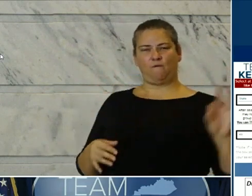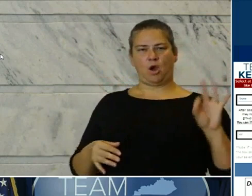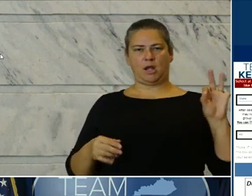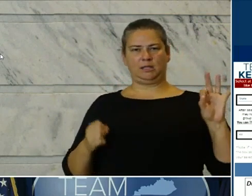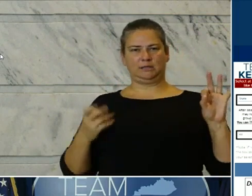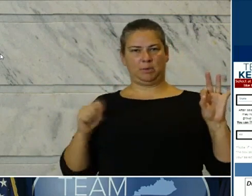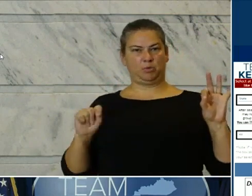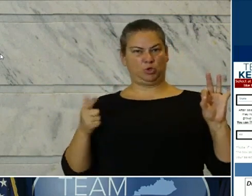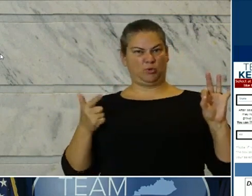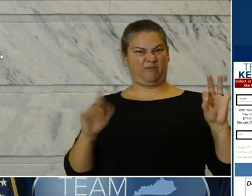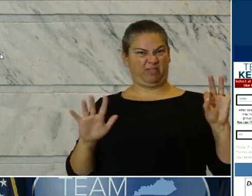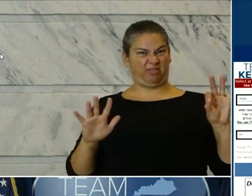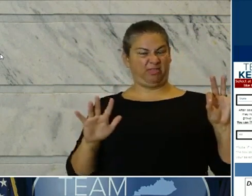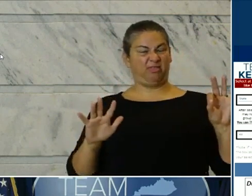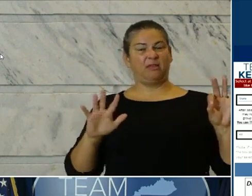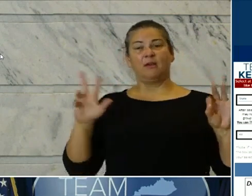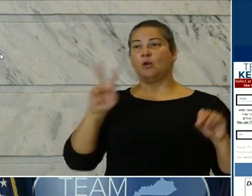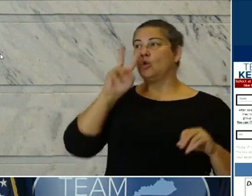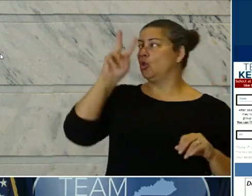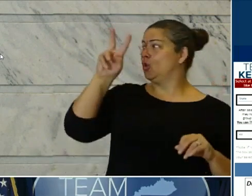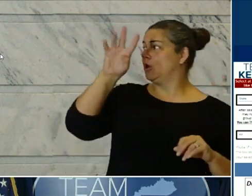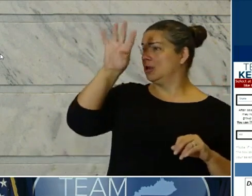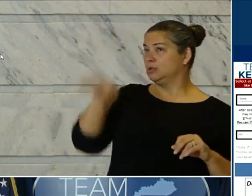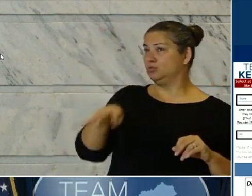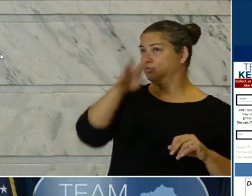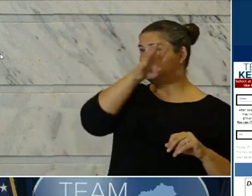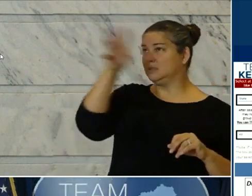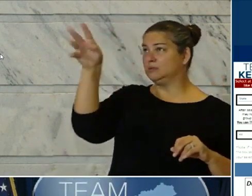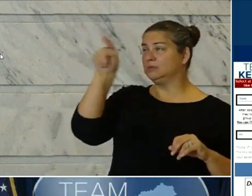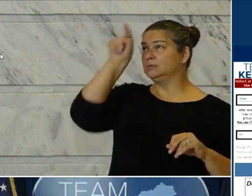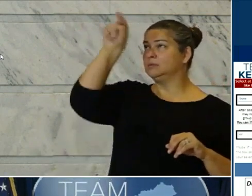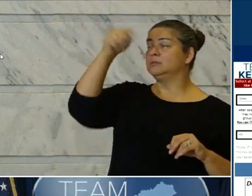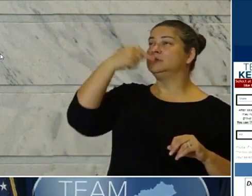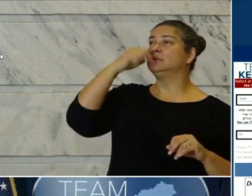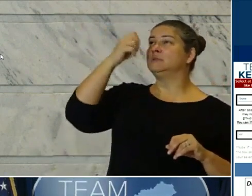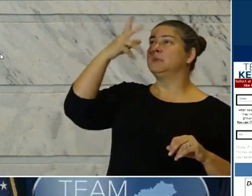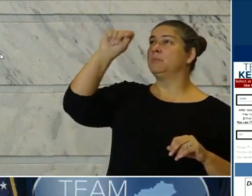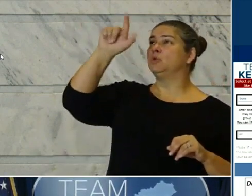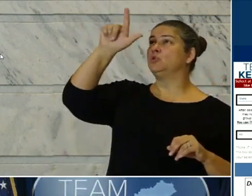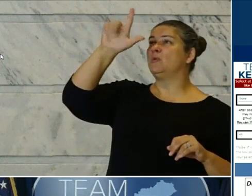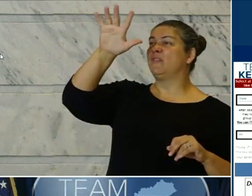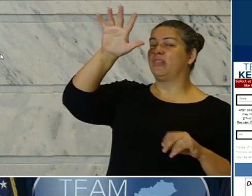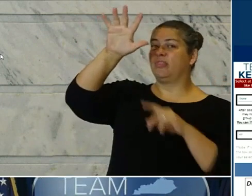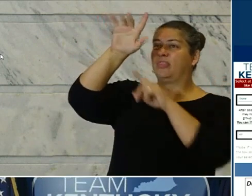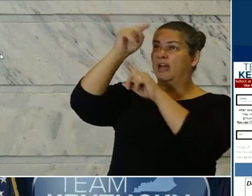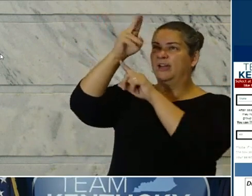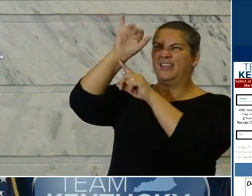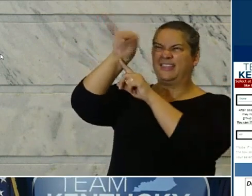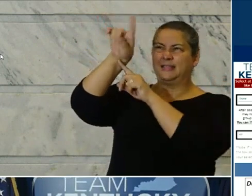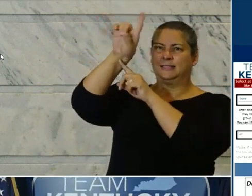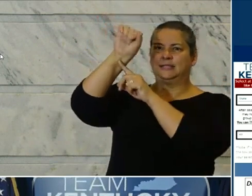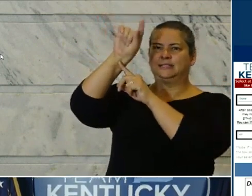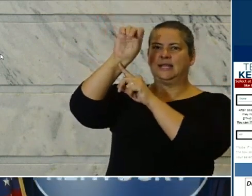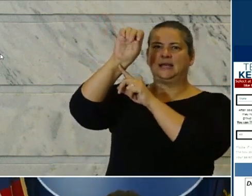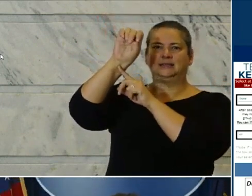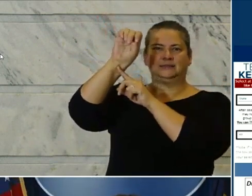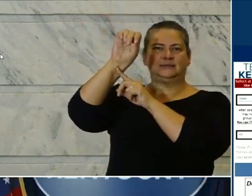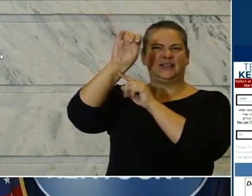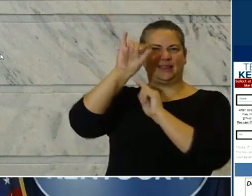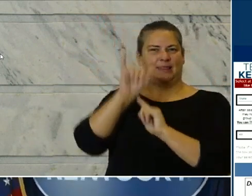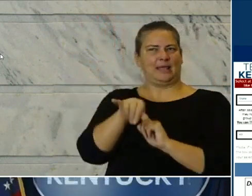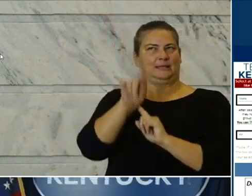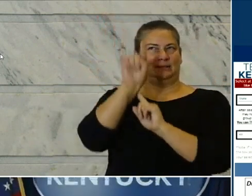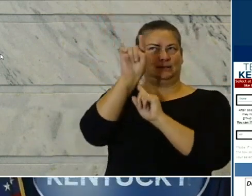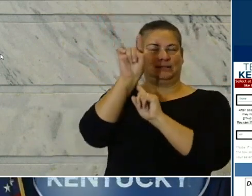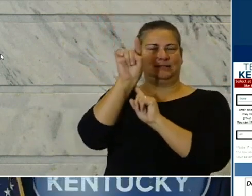25th. And so at the top of that table, you will see as of September 25th, 2020, and that will be the indicator for